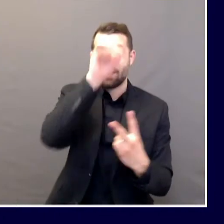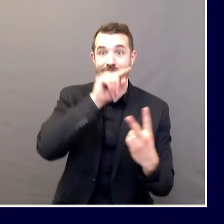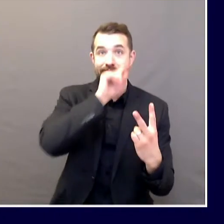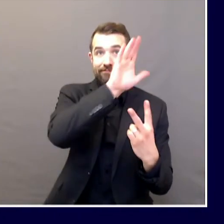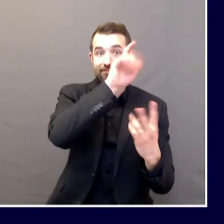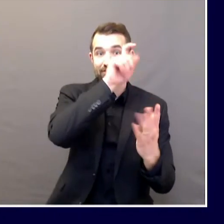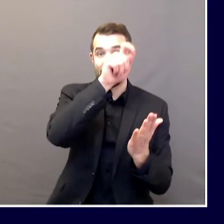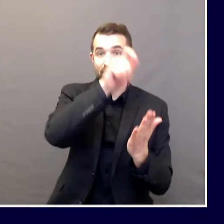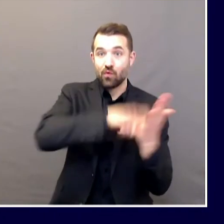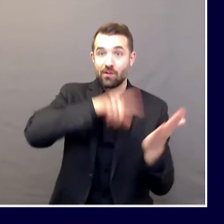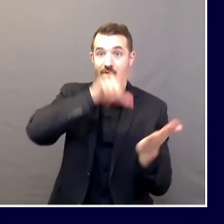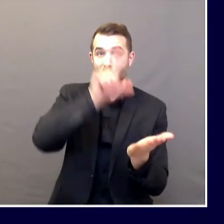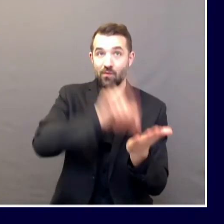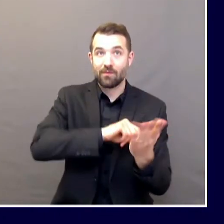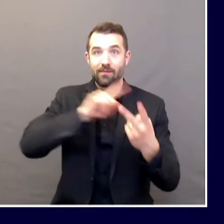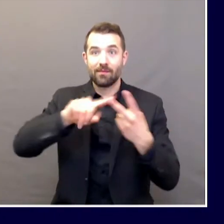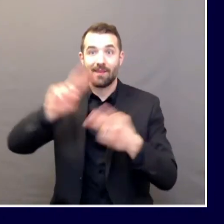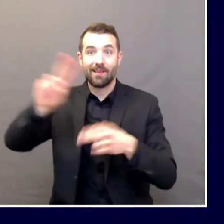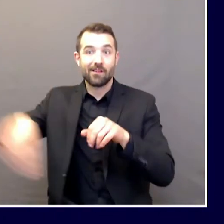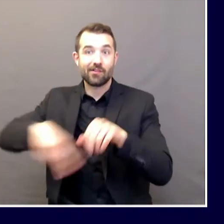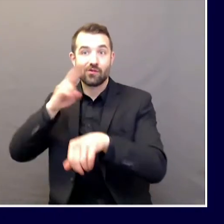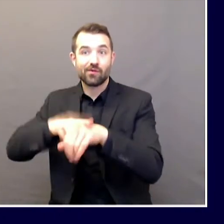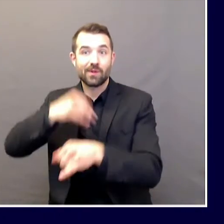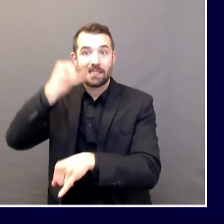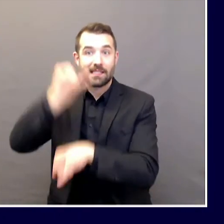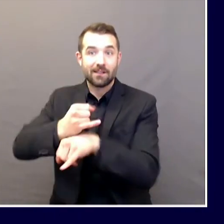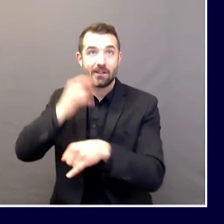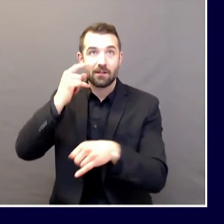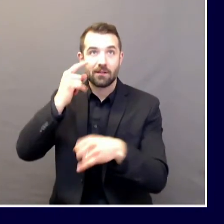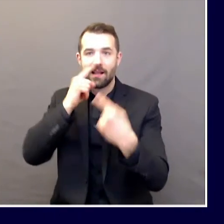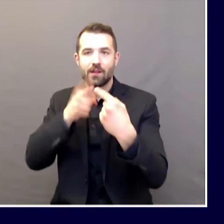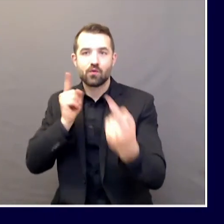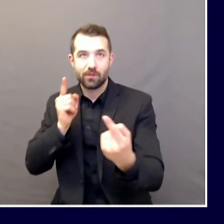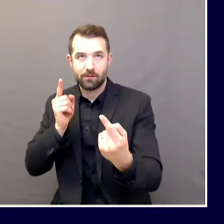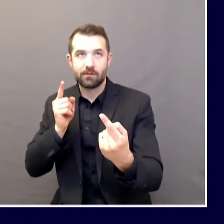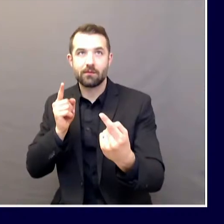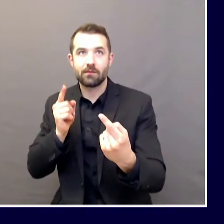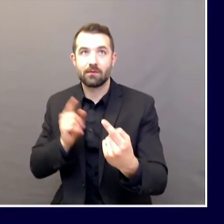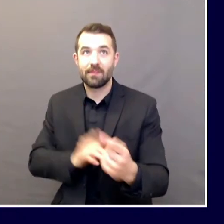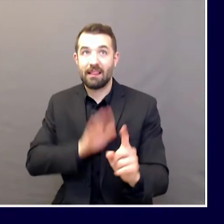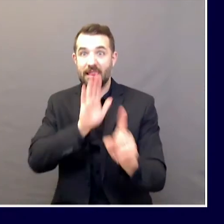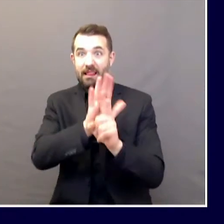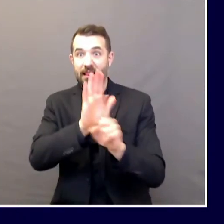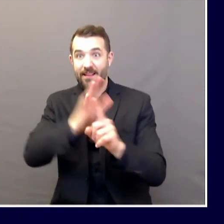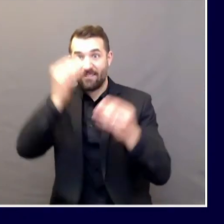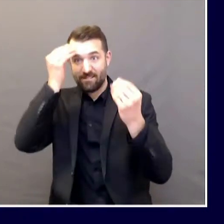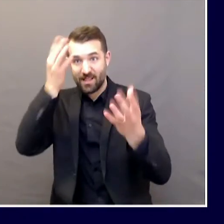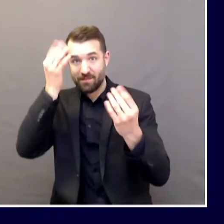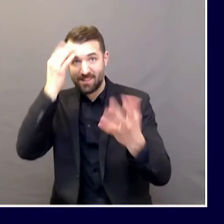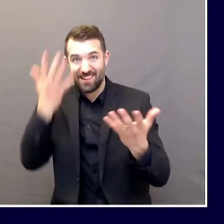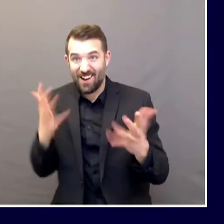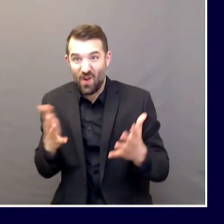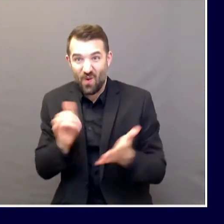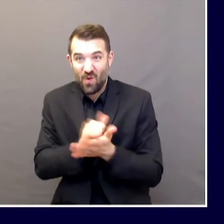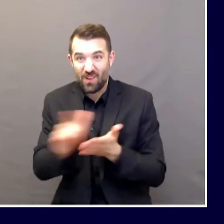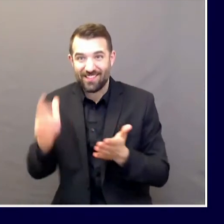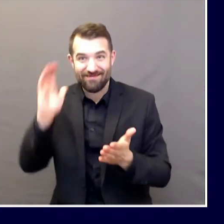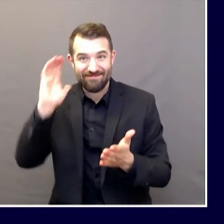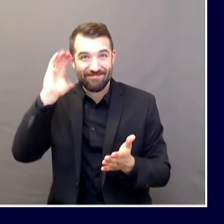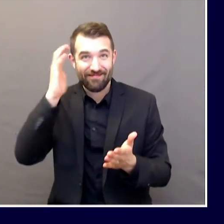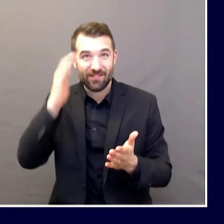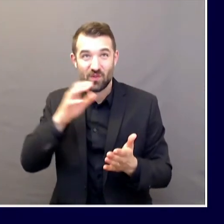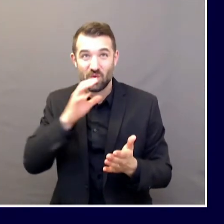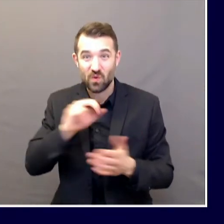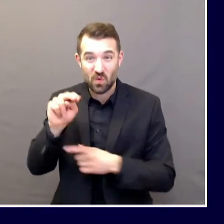night, indicating that there may have been some reliance upon older data. Without seeing the full complement of all the data, it's